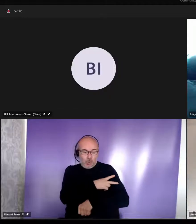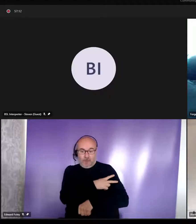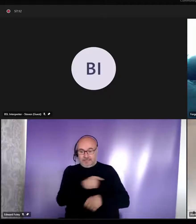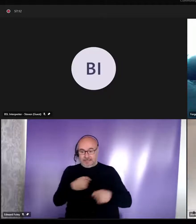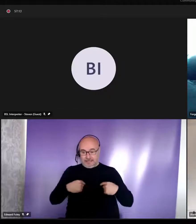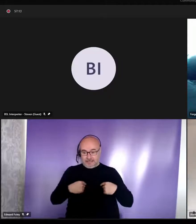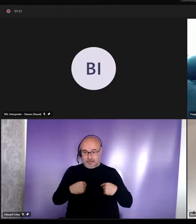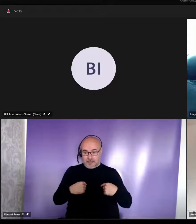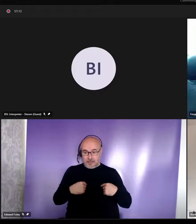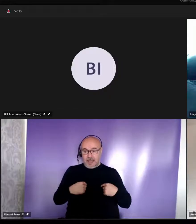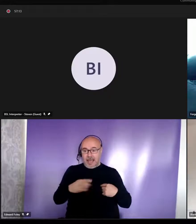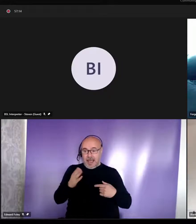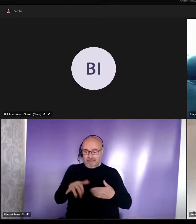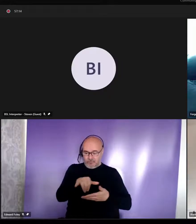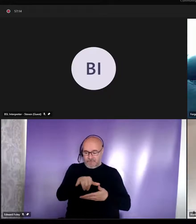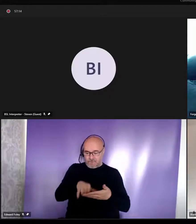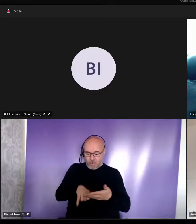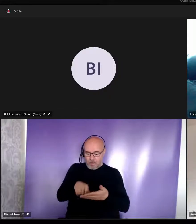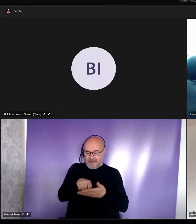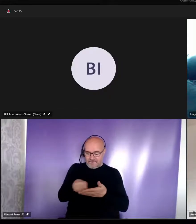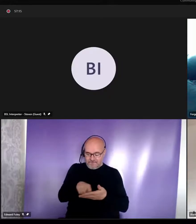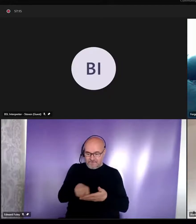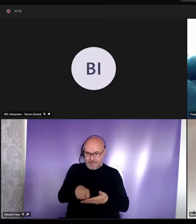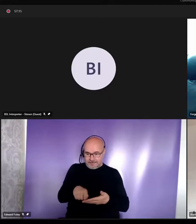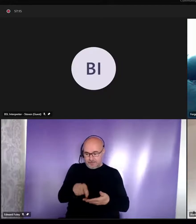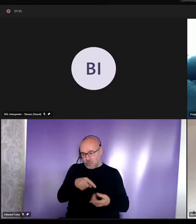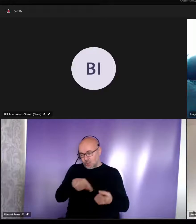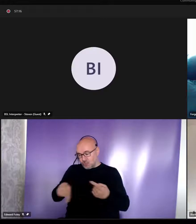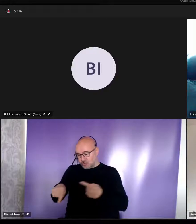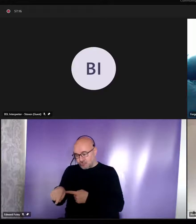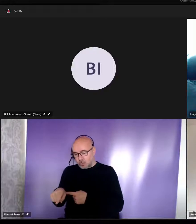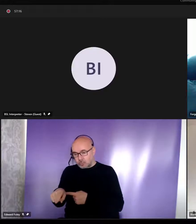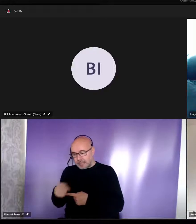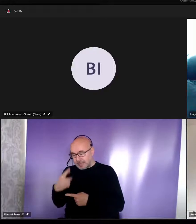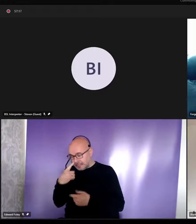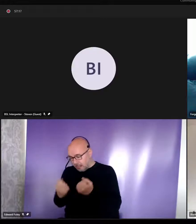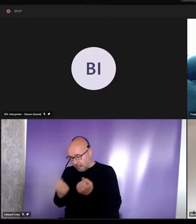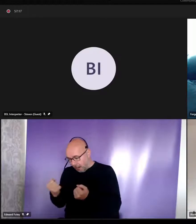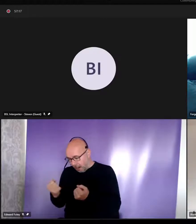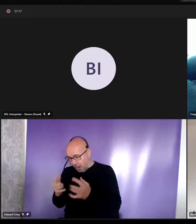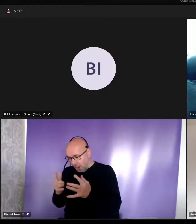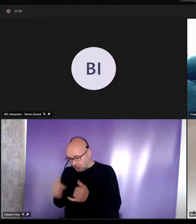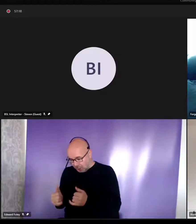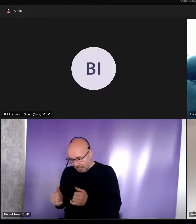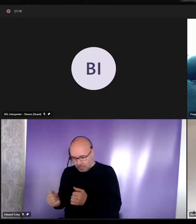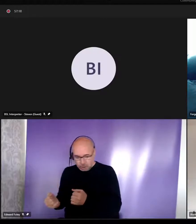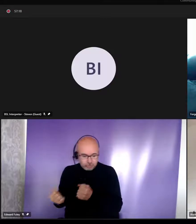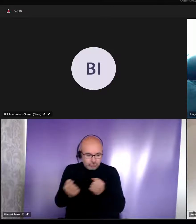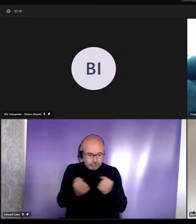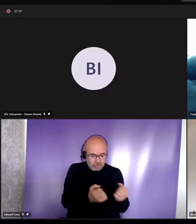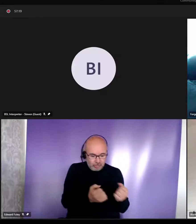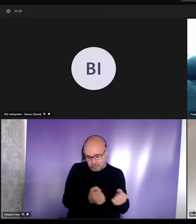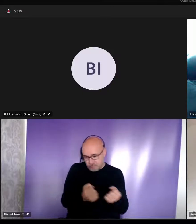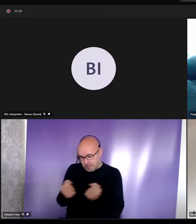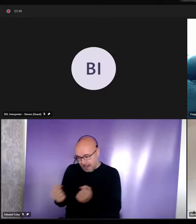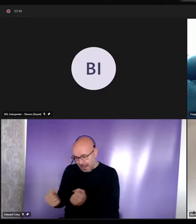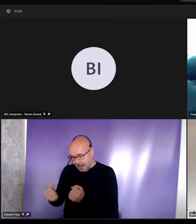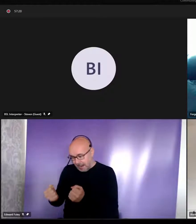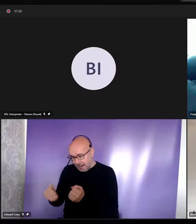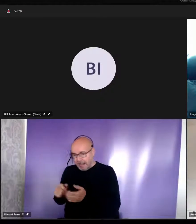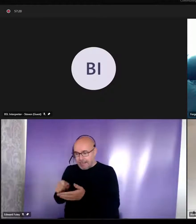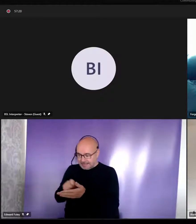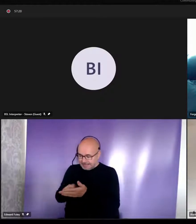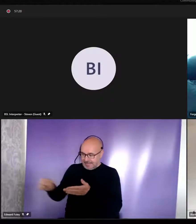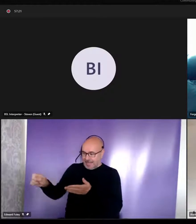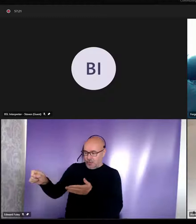the administration to get a pool card, do all the checks, all the necessary things, bring it back, sign everything off, the amount of time that officer's away from